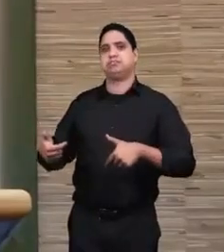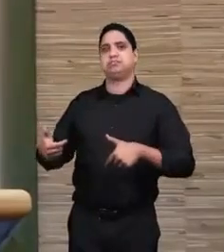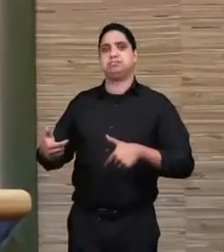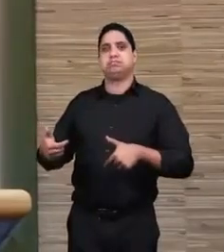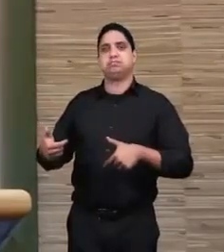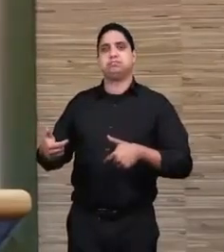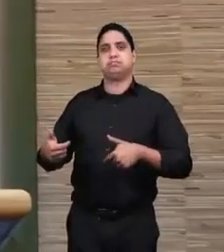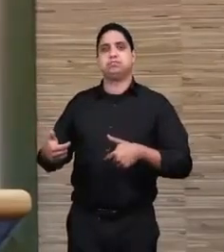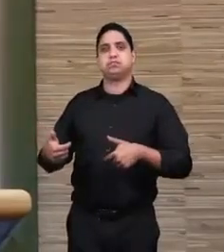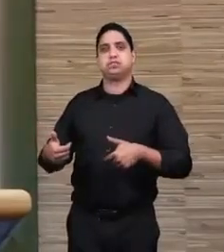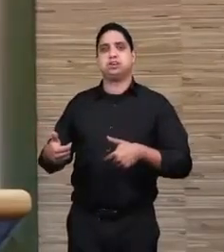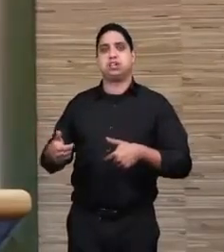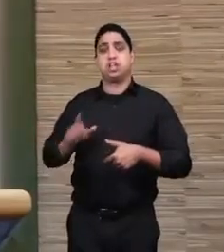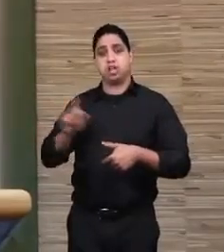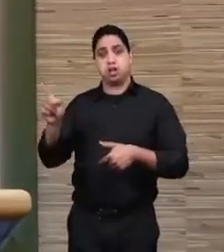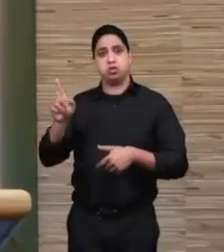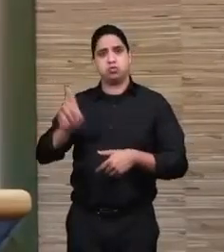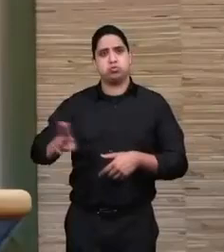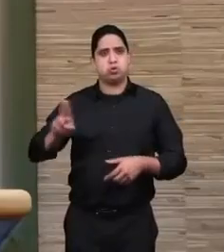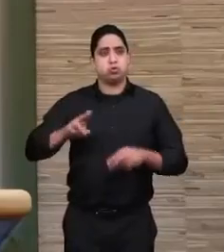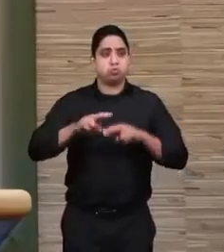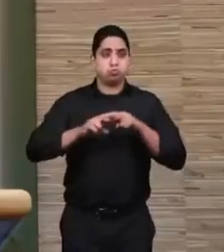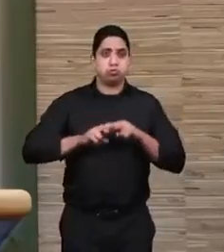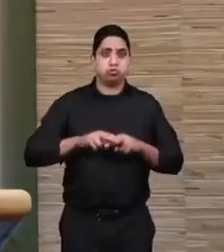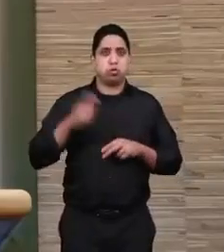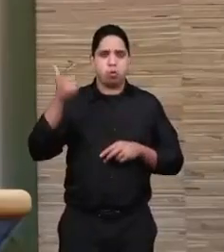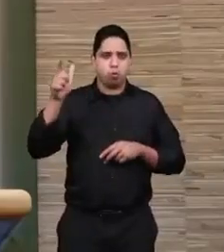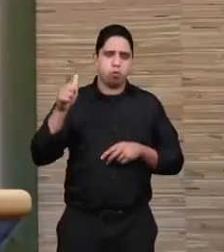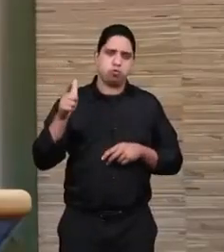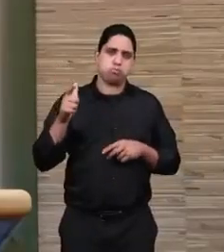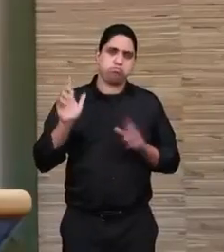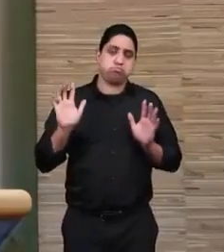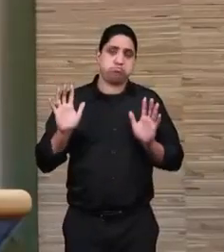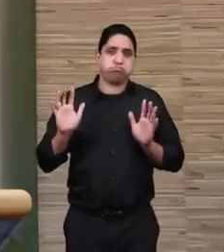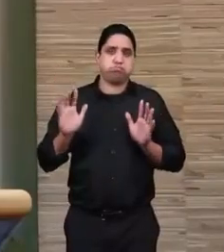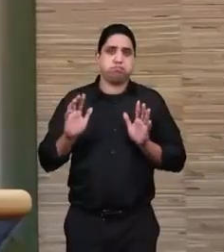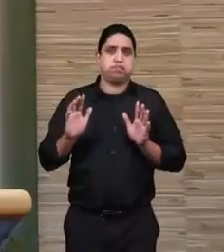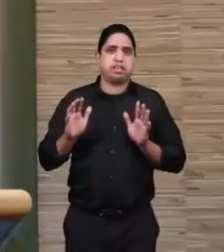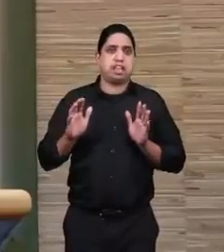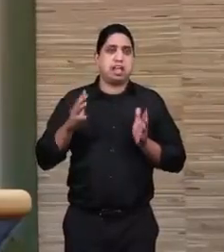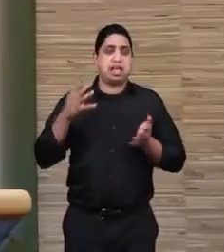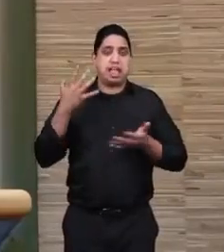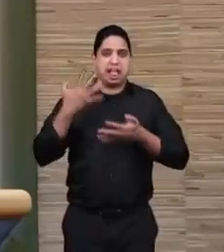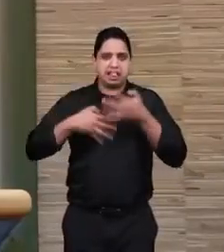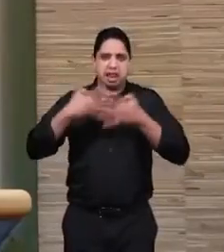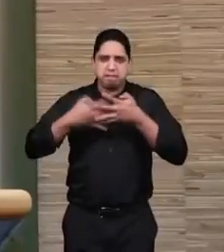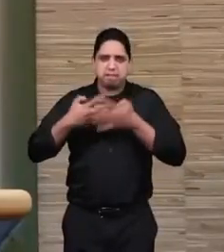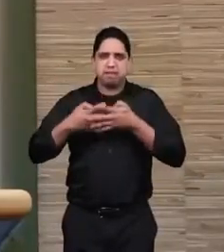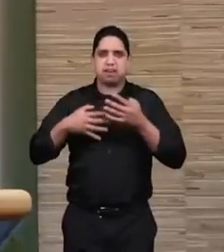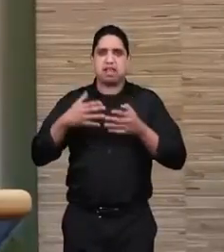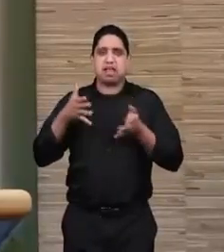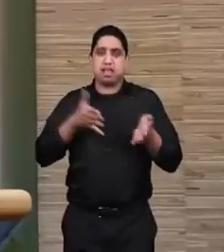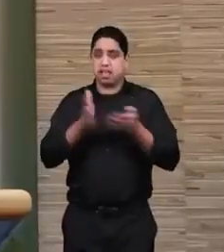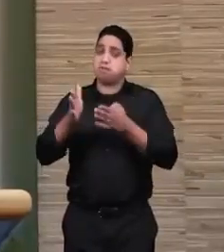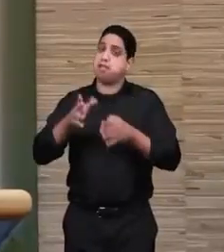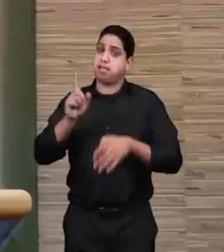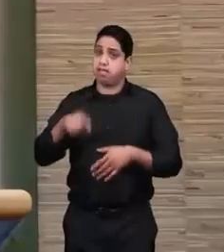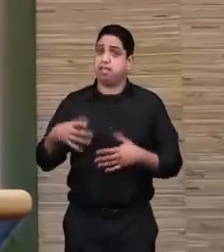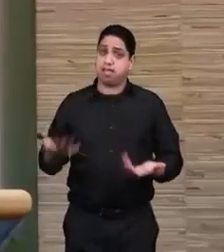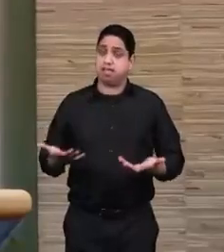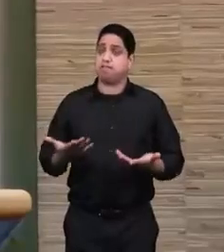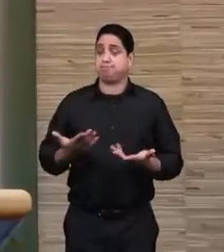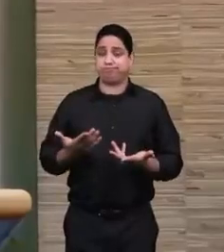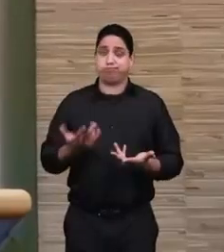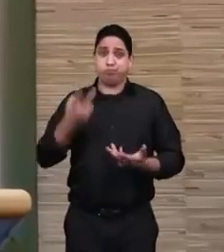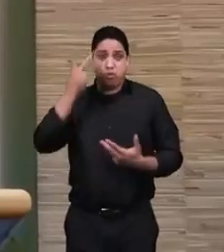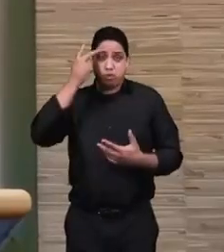he explained how somebody else had disturbed his walk with the Lord. It's like this. It's trials